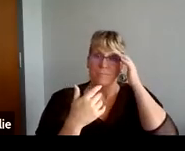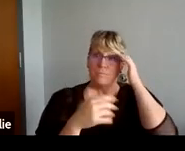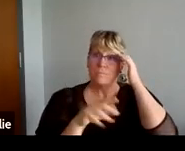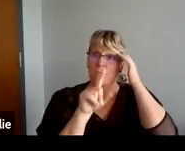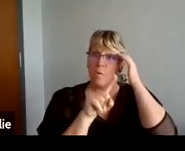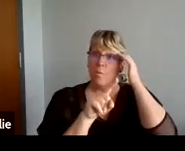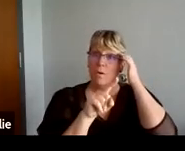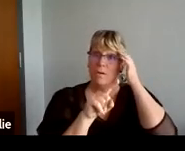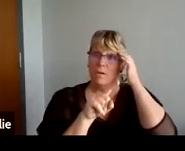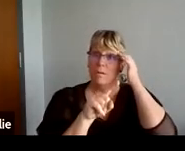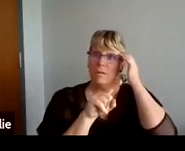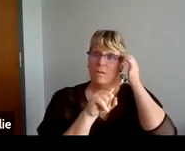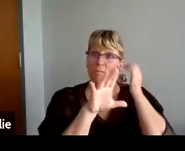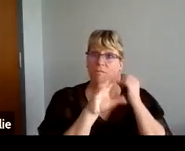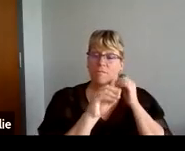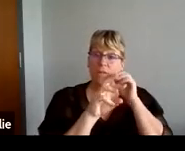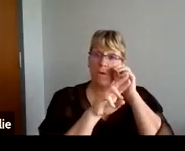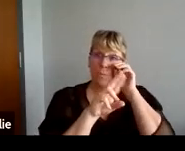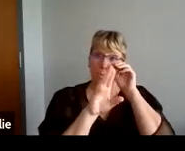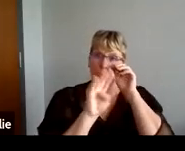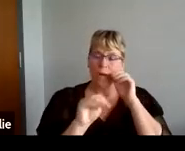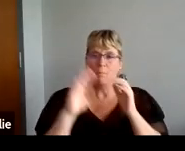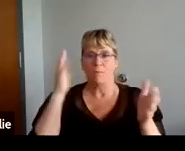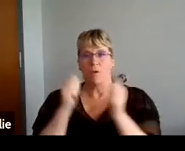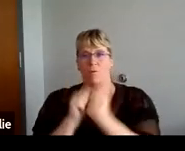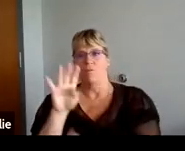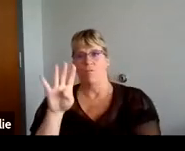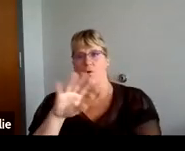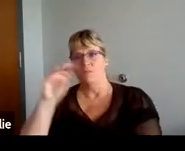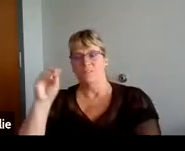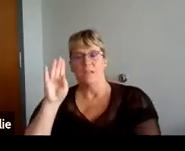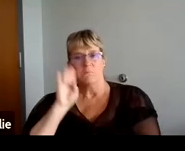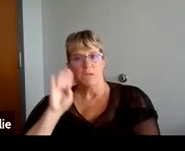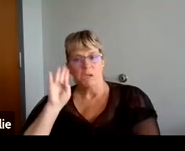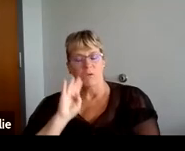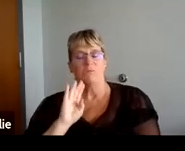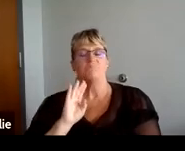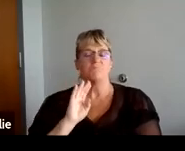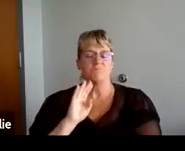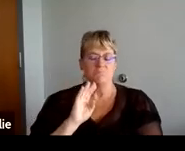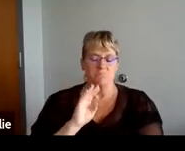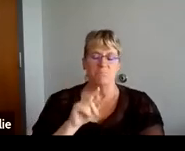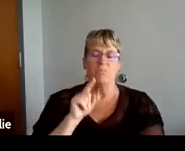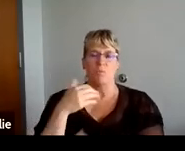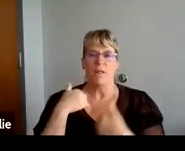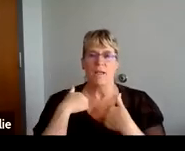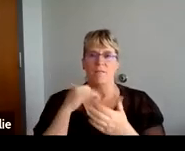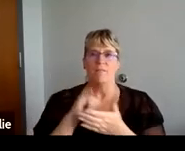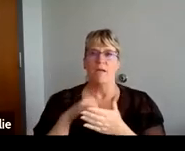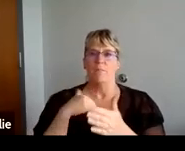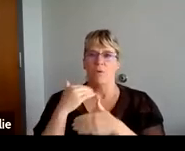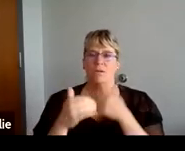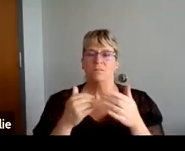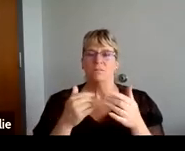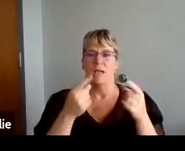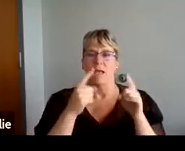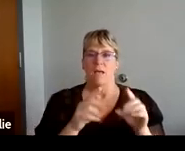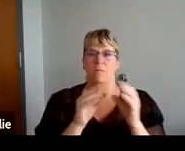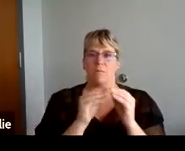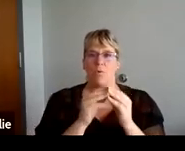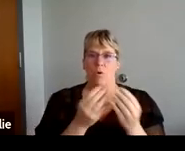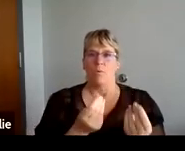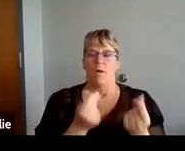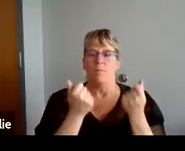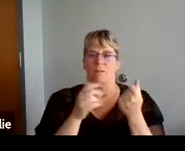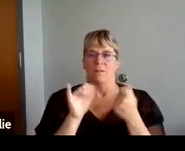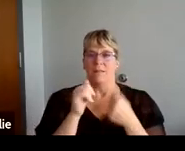151 rum versus a 4% beer, you're going to have that process occur much more rapidly, like I